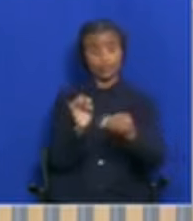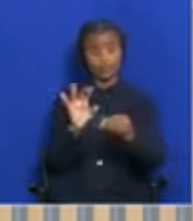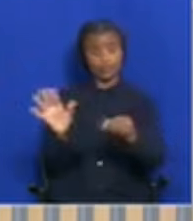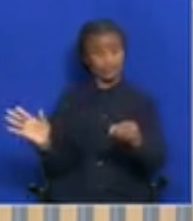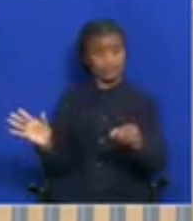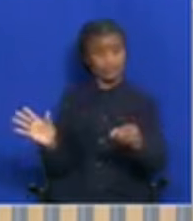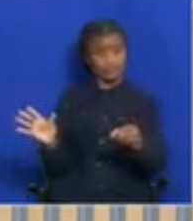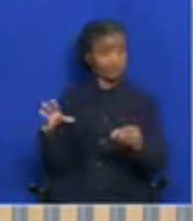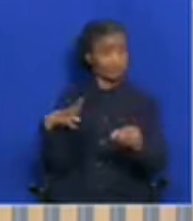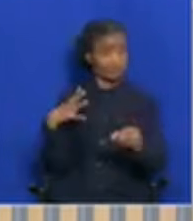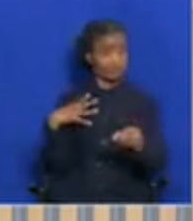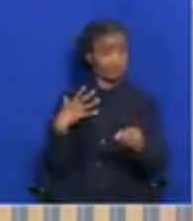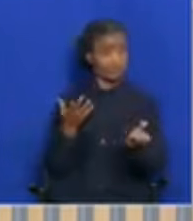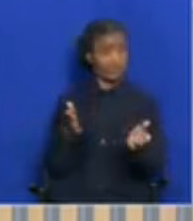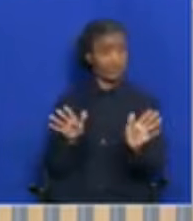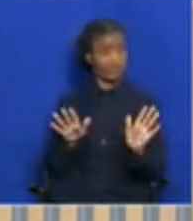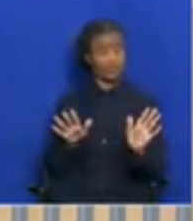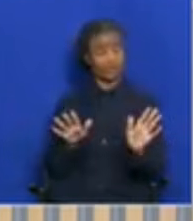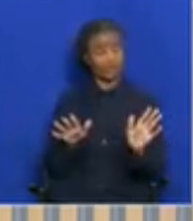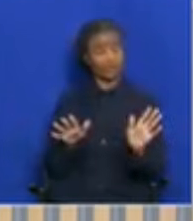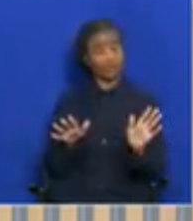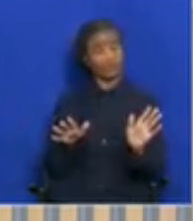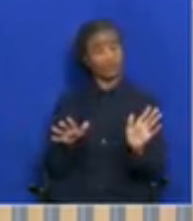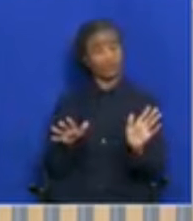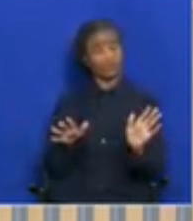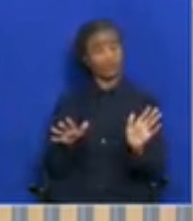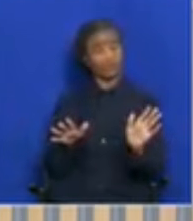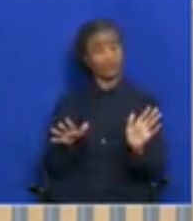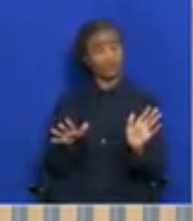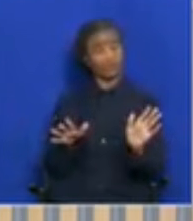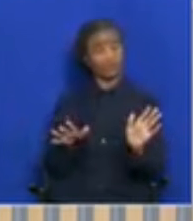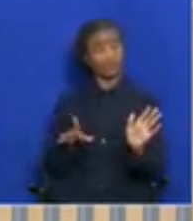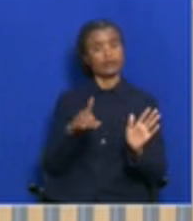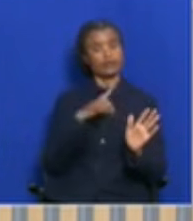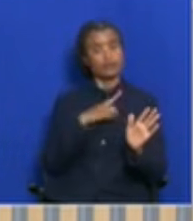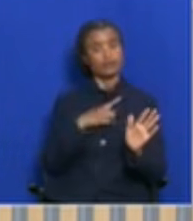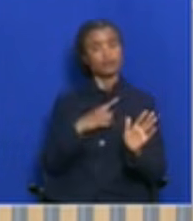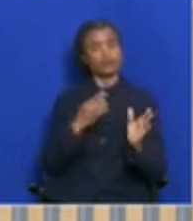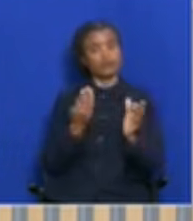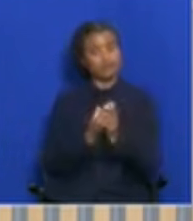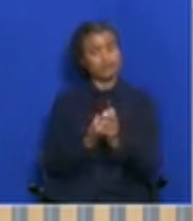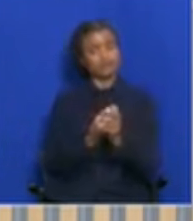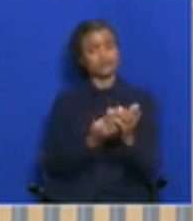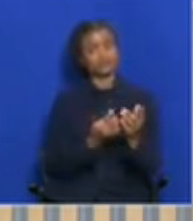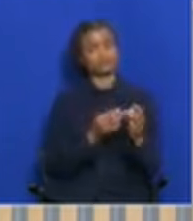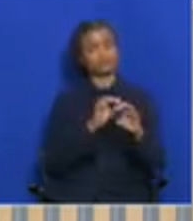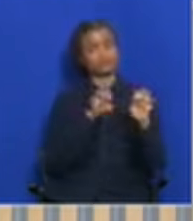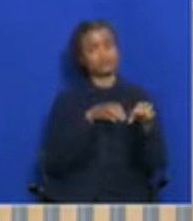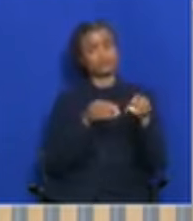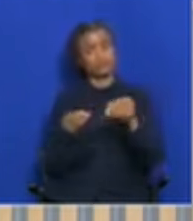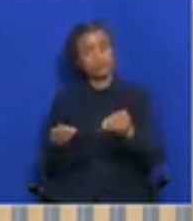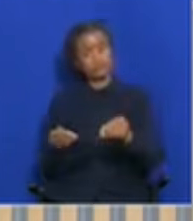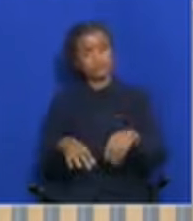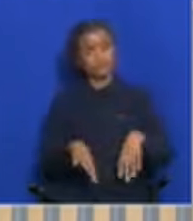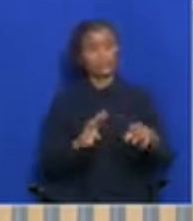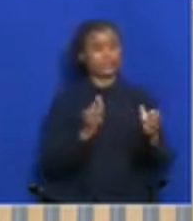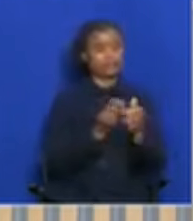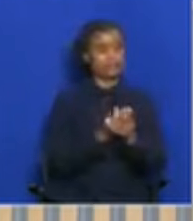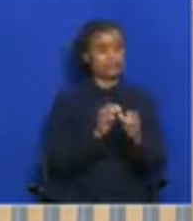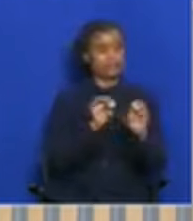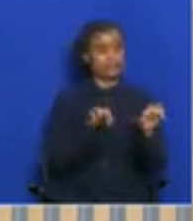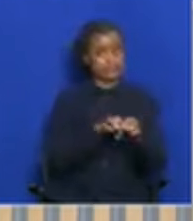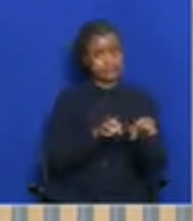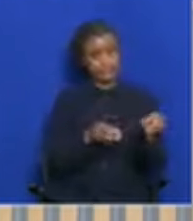for that to be a delegation each time a matter comes up, it sounds quite cumbersome. So would it